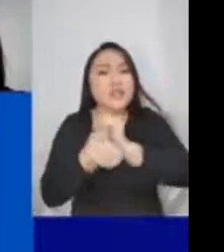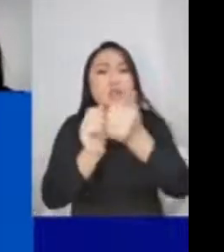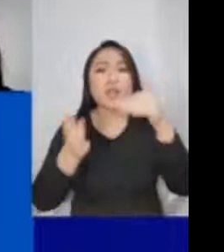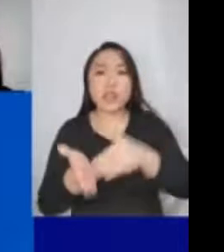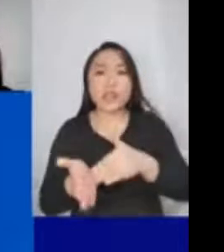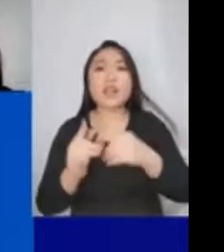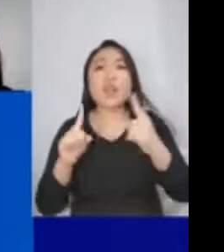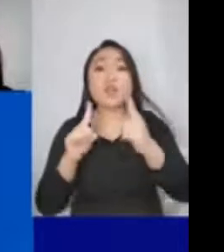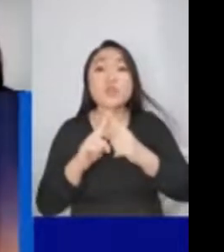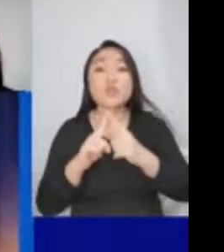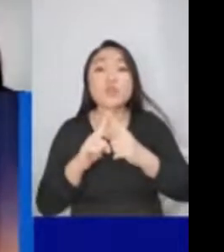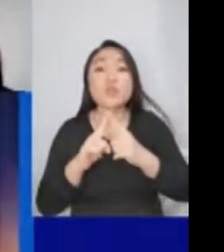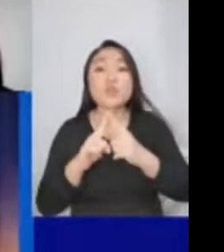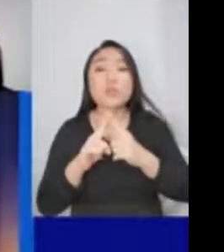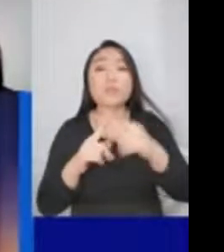stii.dost.gov.ph.